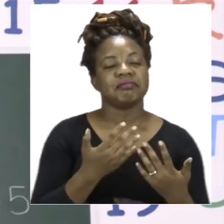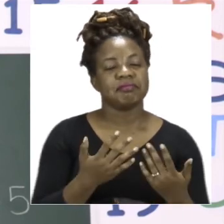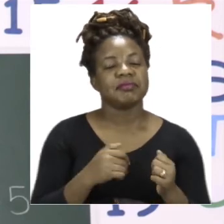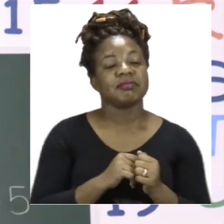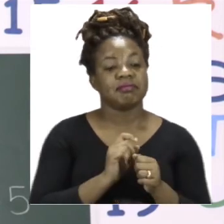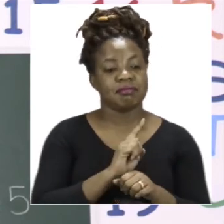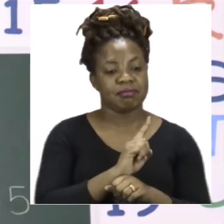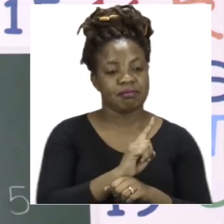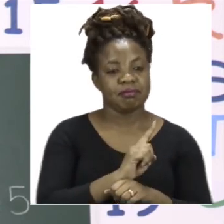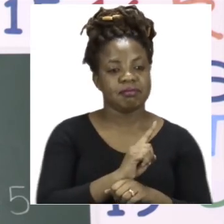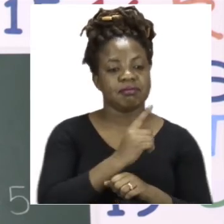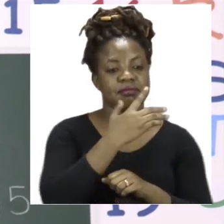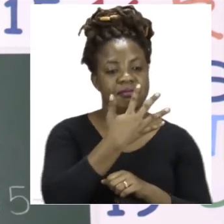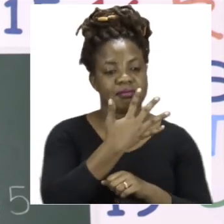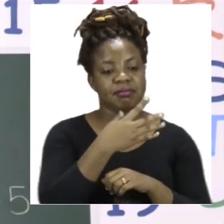adding